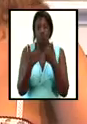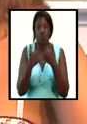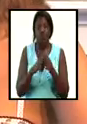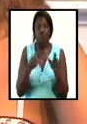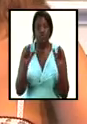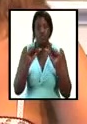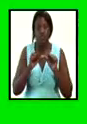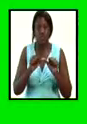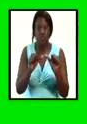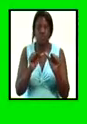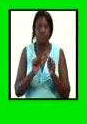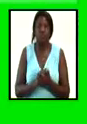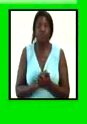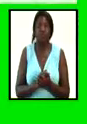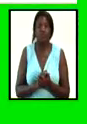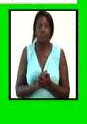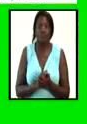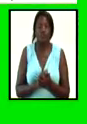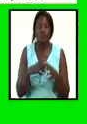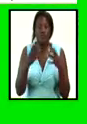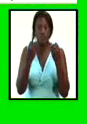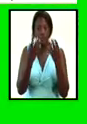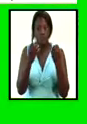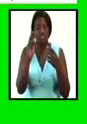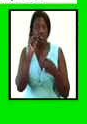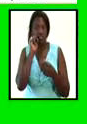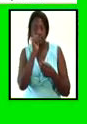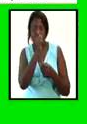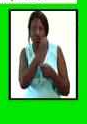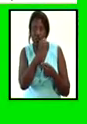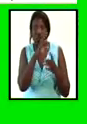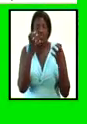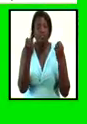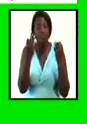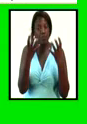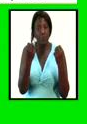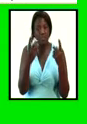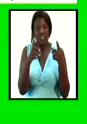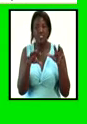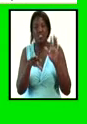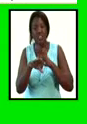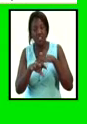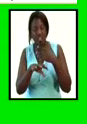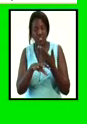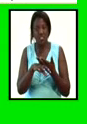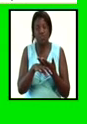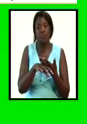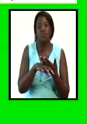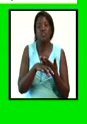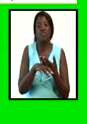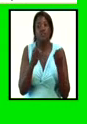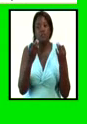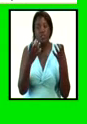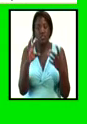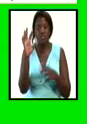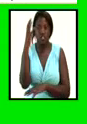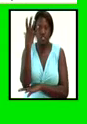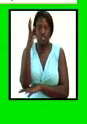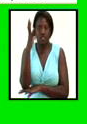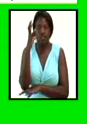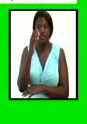Good. Continue, please. The plural form is when we are dealing with many, or at least more than one, like many